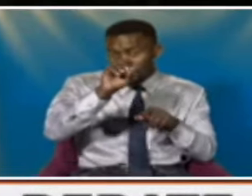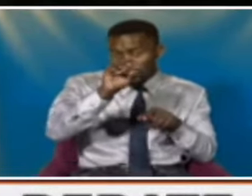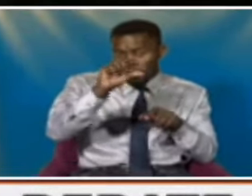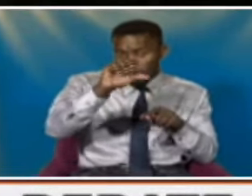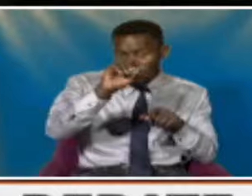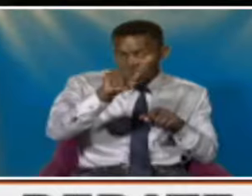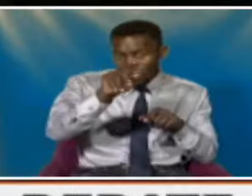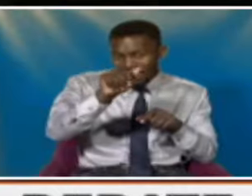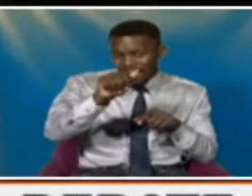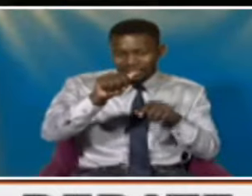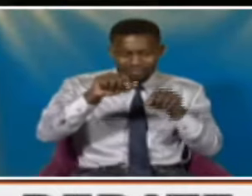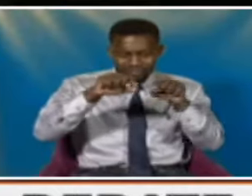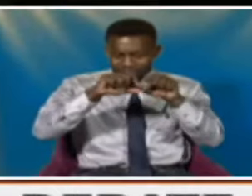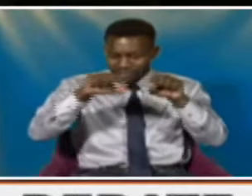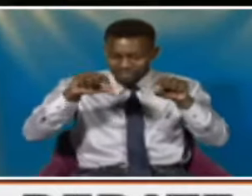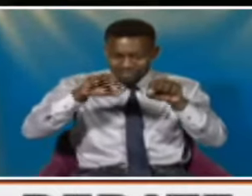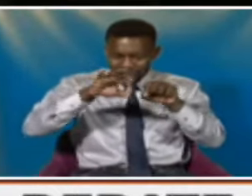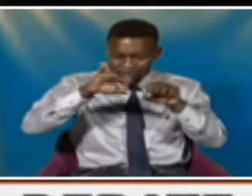does not